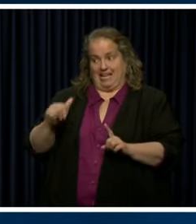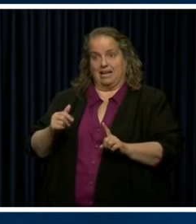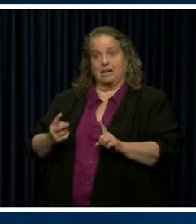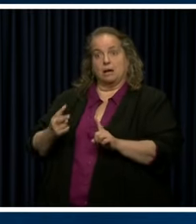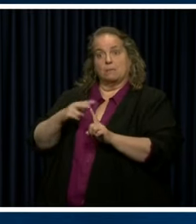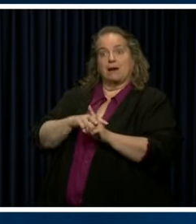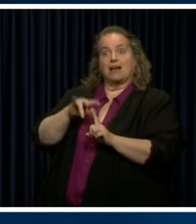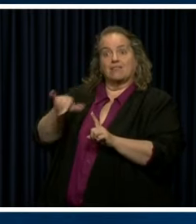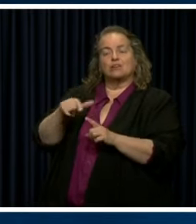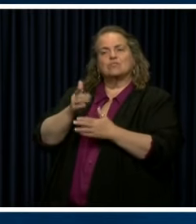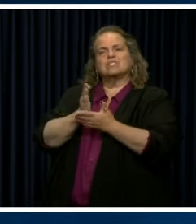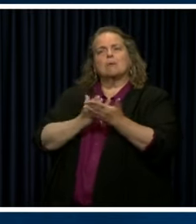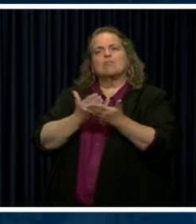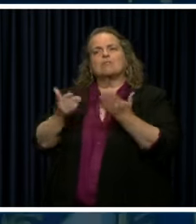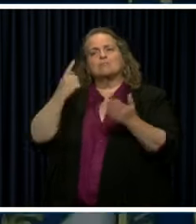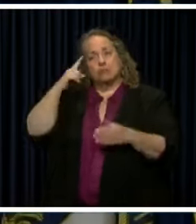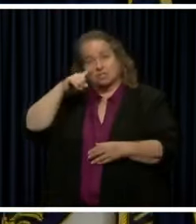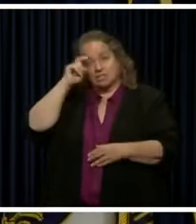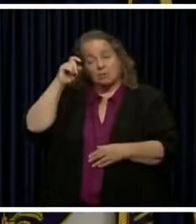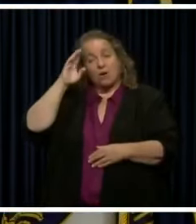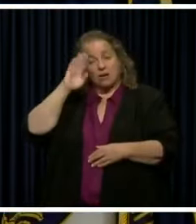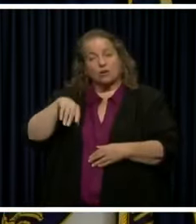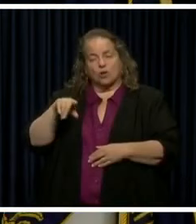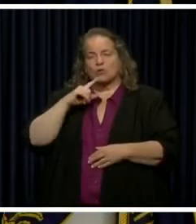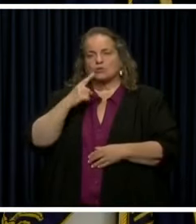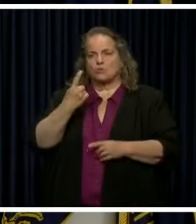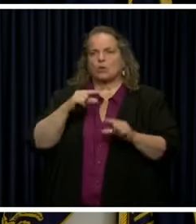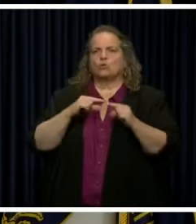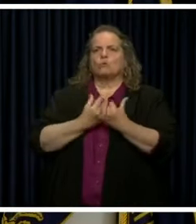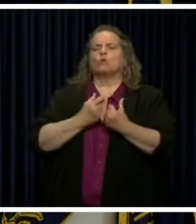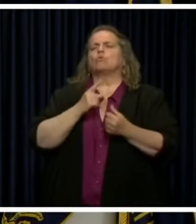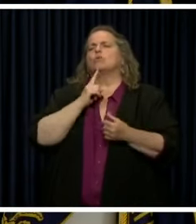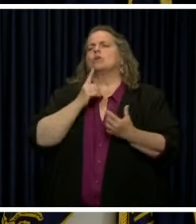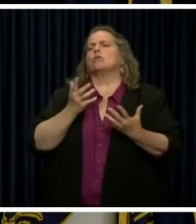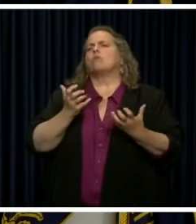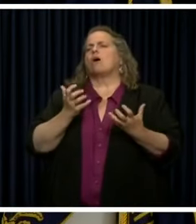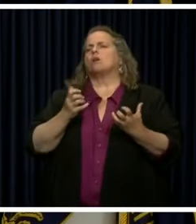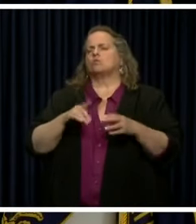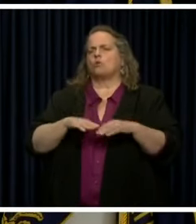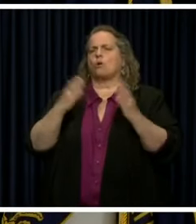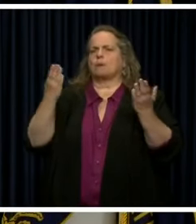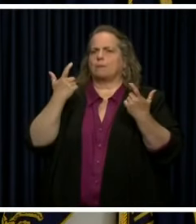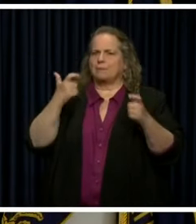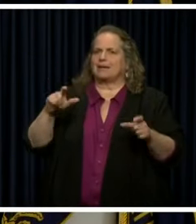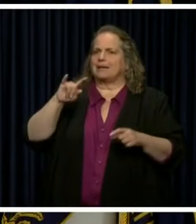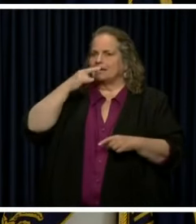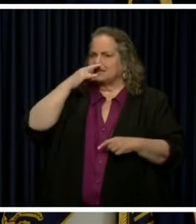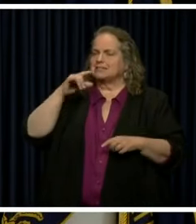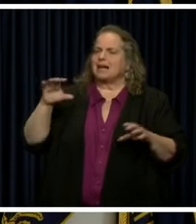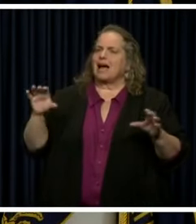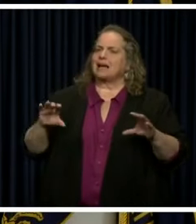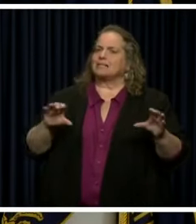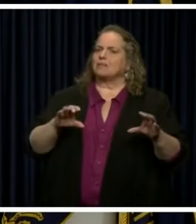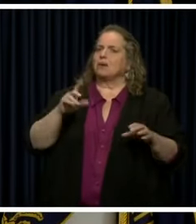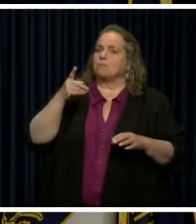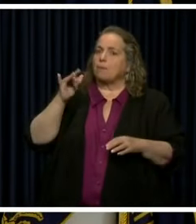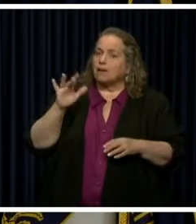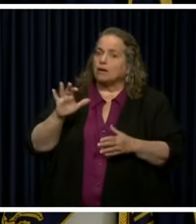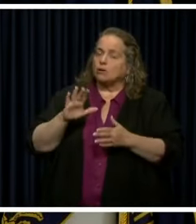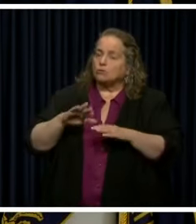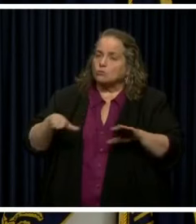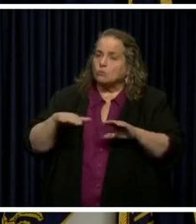to some of the things for the summer. I know there's a group that really wants to open big kids activities, public pools.